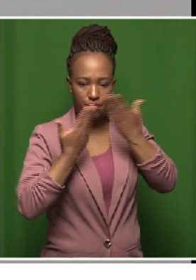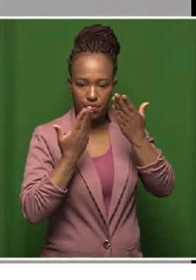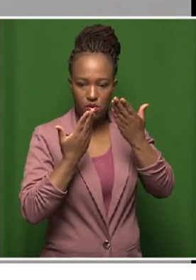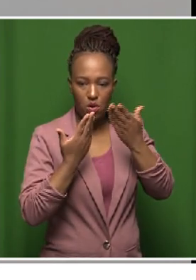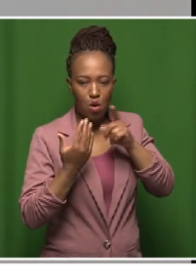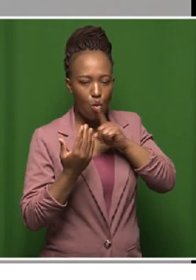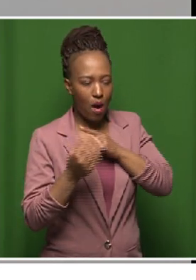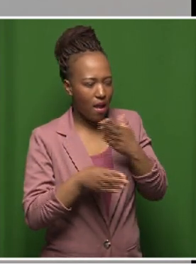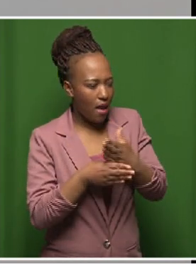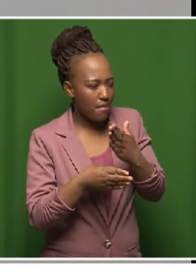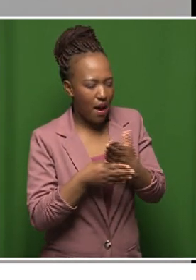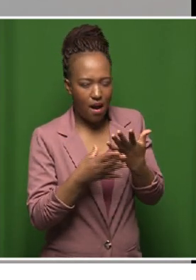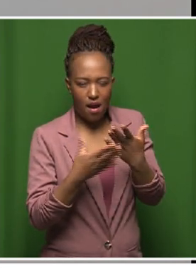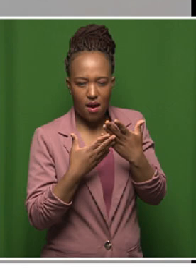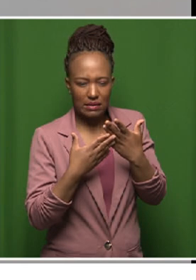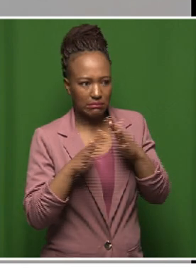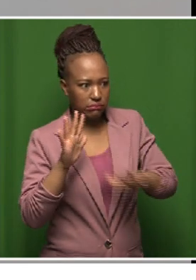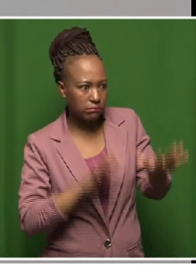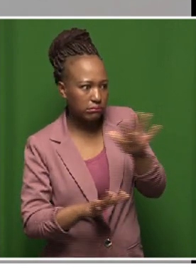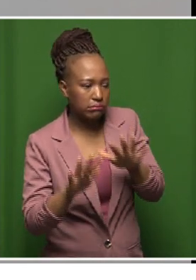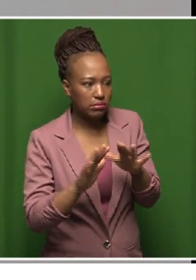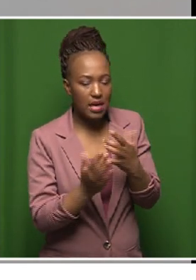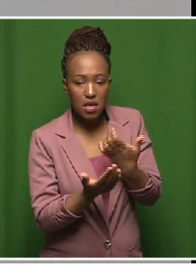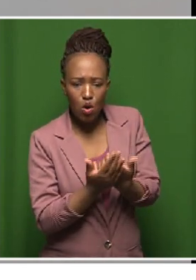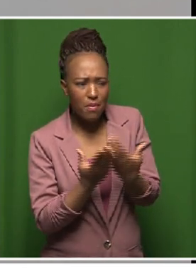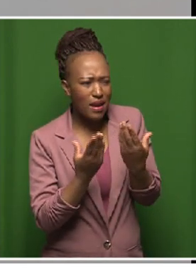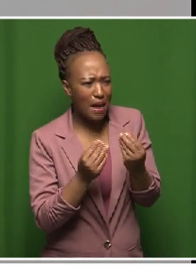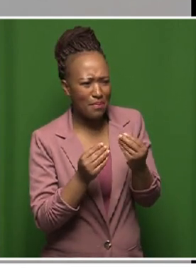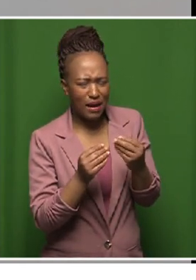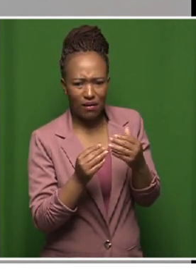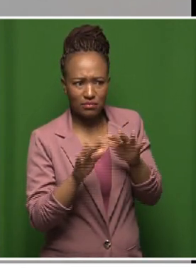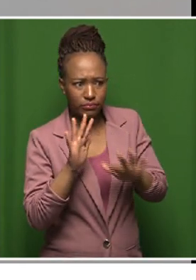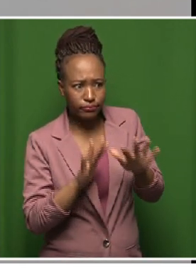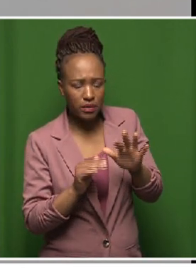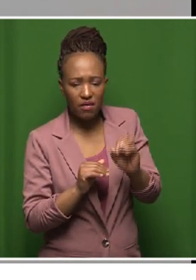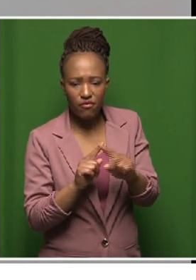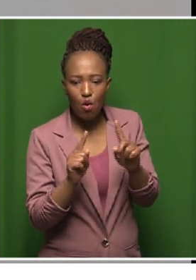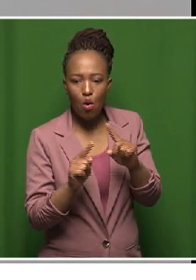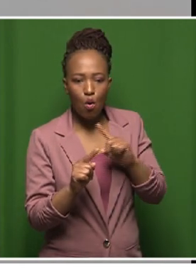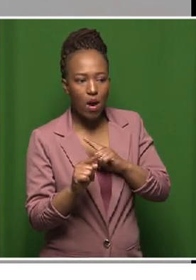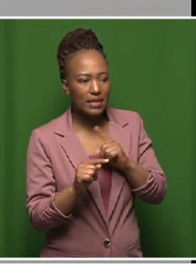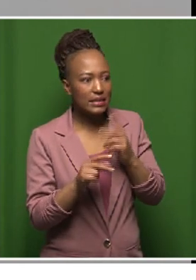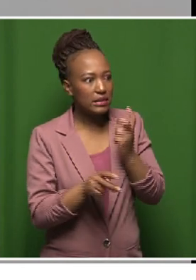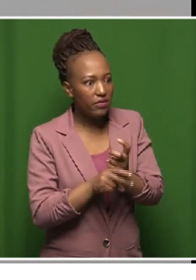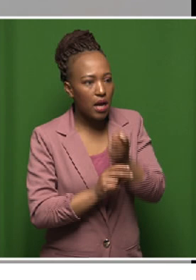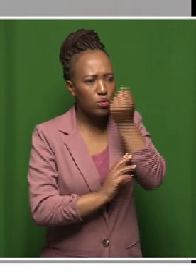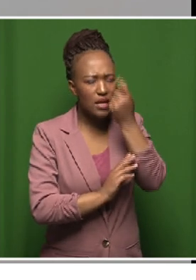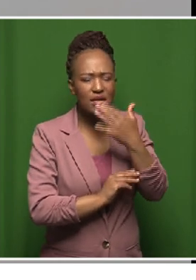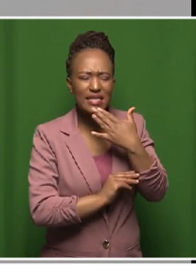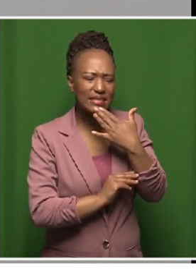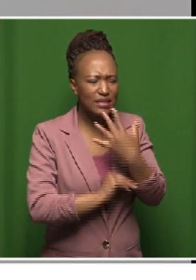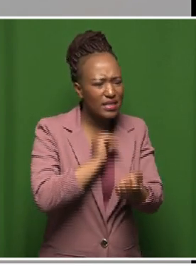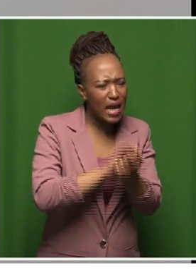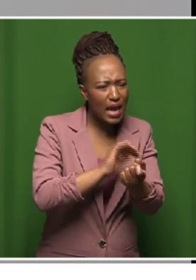in the labor market, it's very volatile in the economic numbers, and it's very difficult to make sense of what is going on. It's pretty much the same as